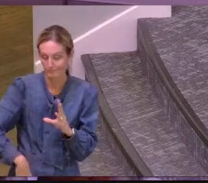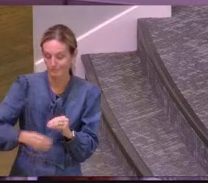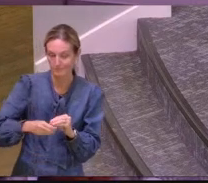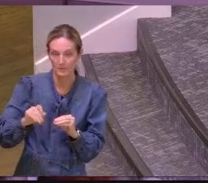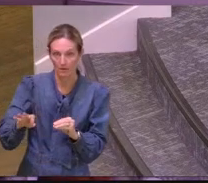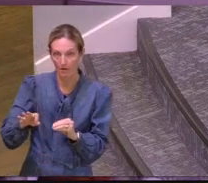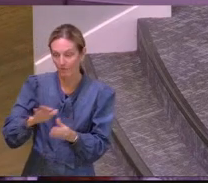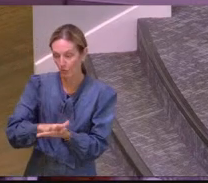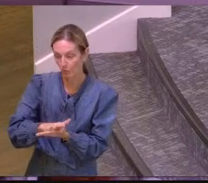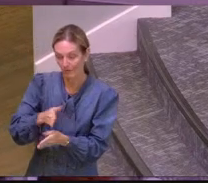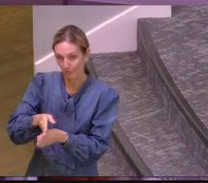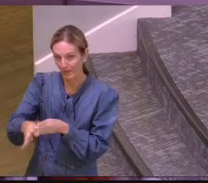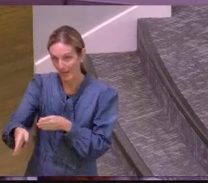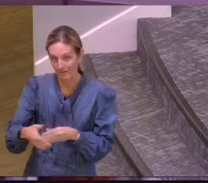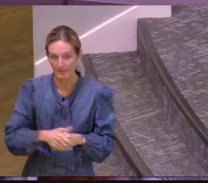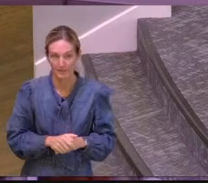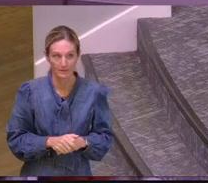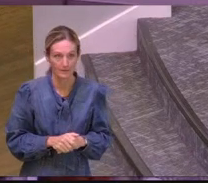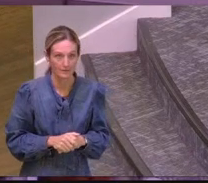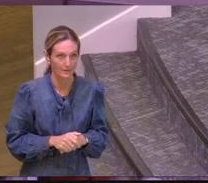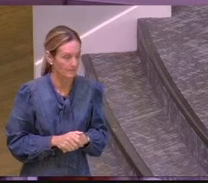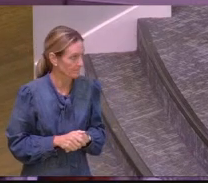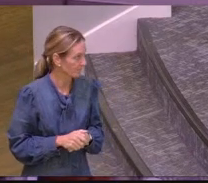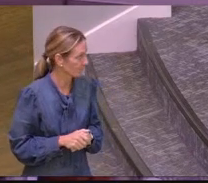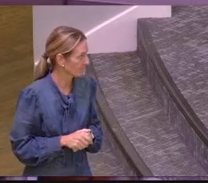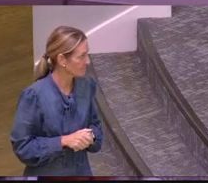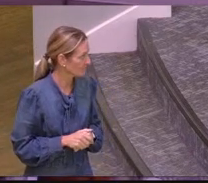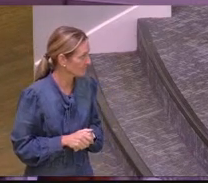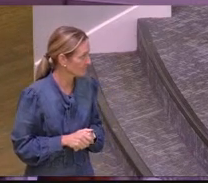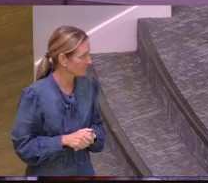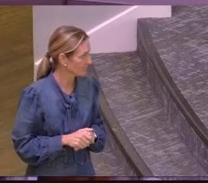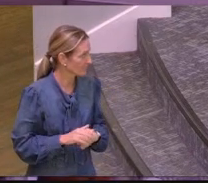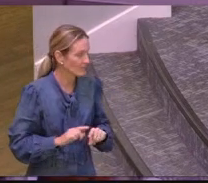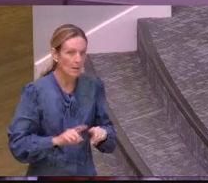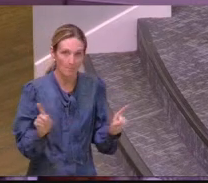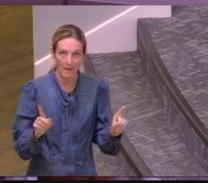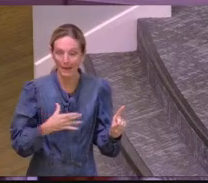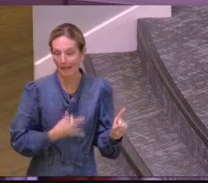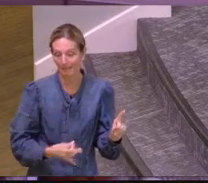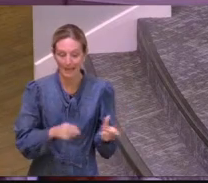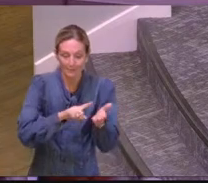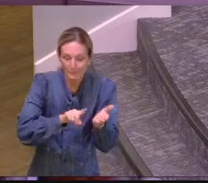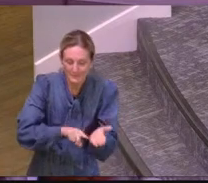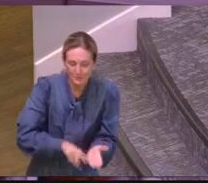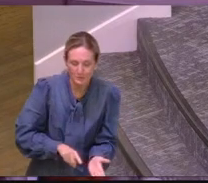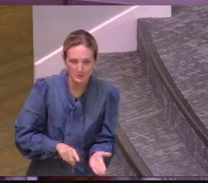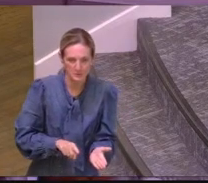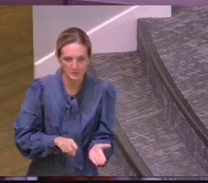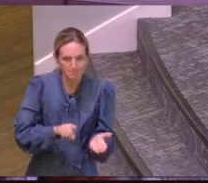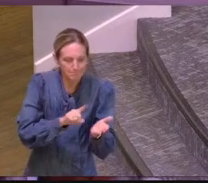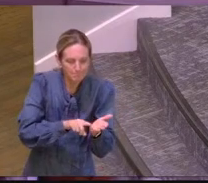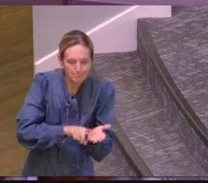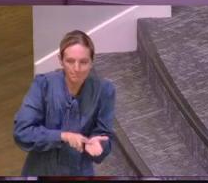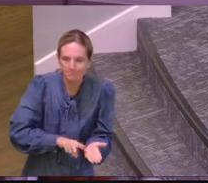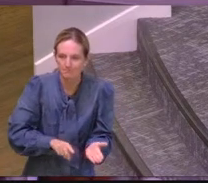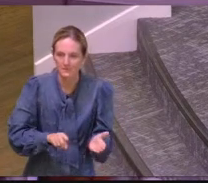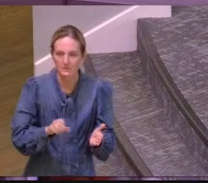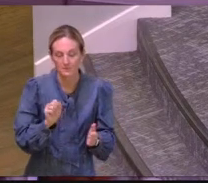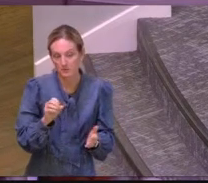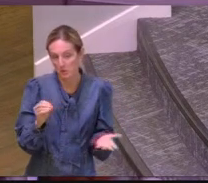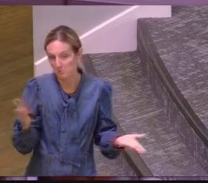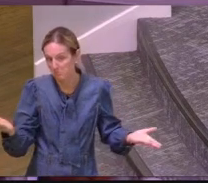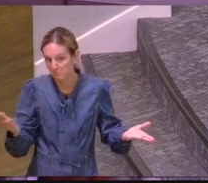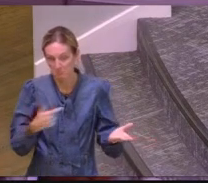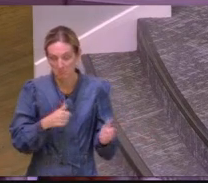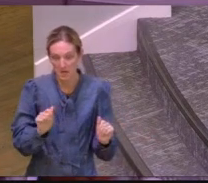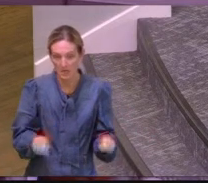Career Academy, I think, would be. But I like research, so if the data says that we don't need that, then let's